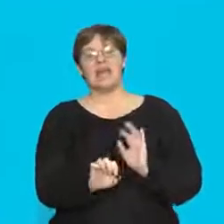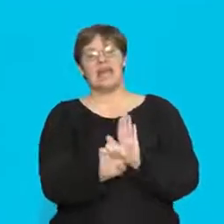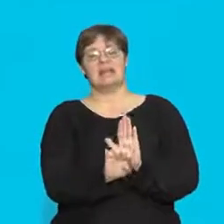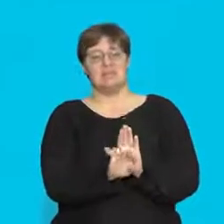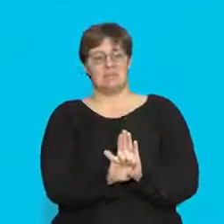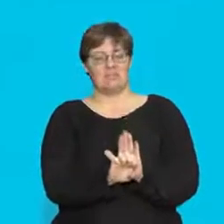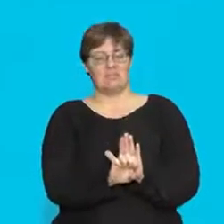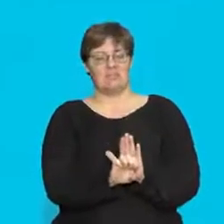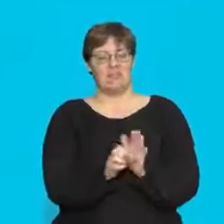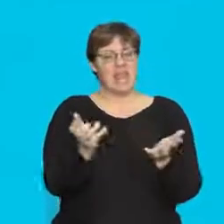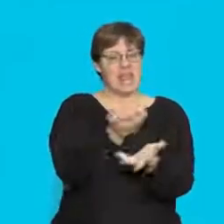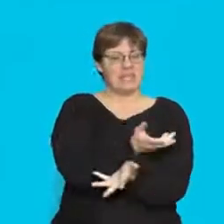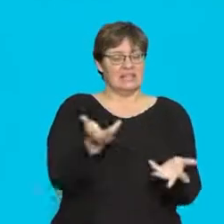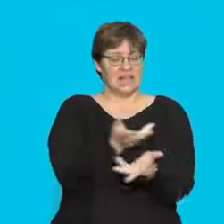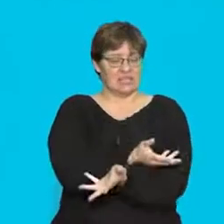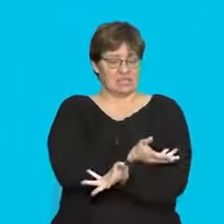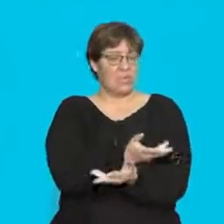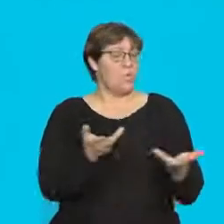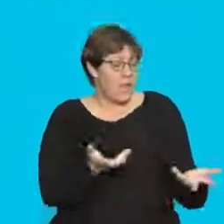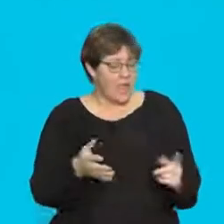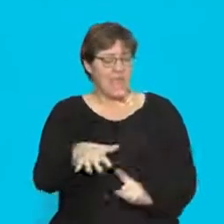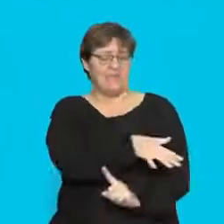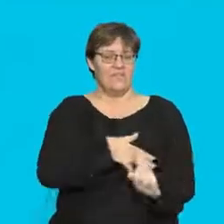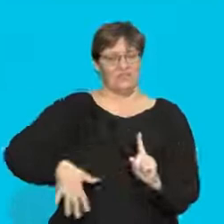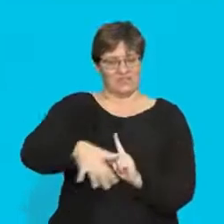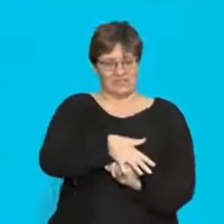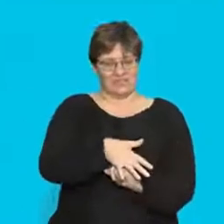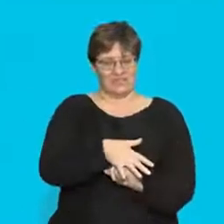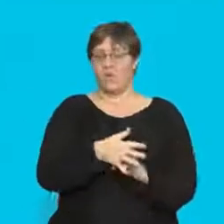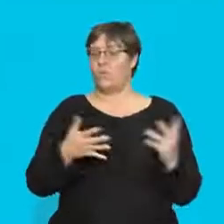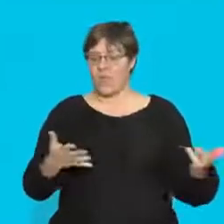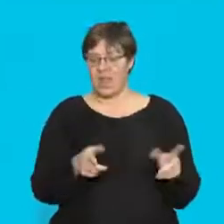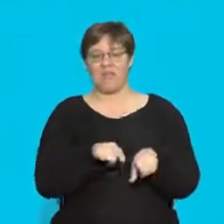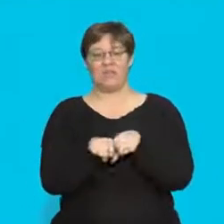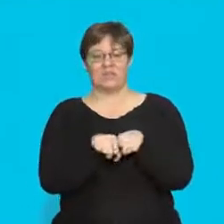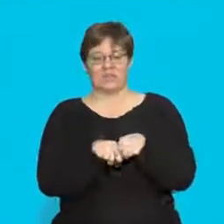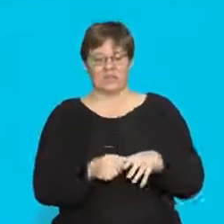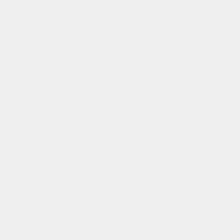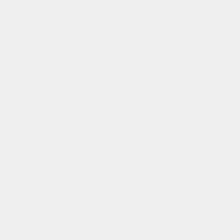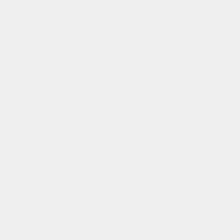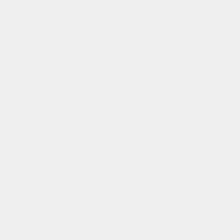example of an interaction in the environment, and that is competition.